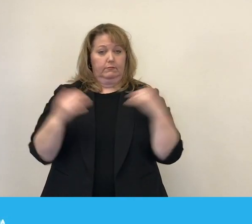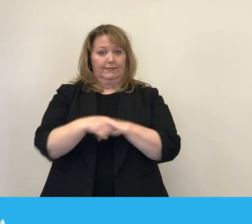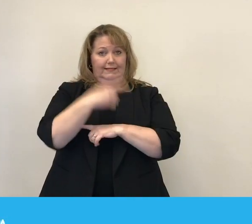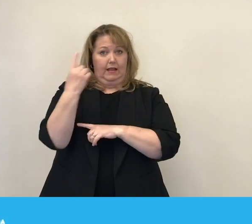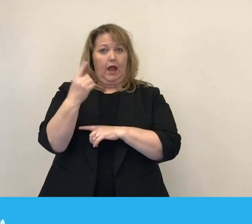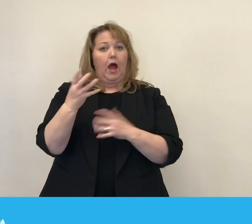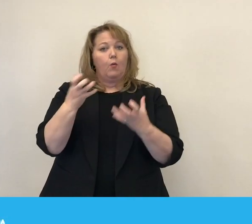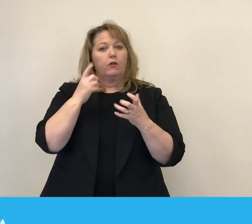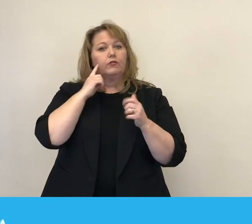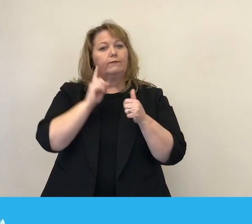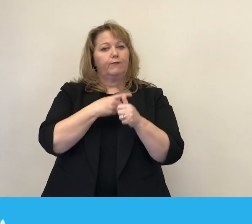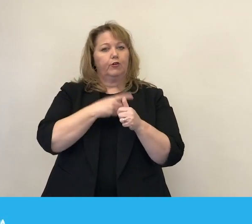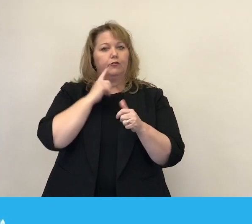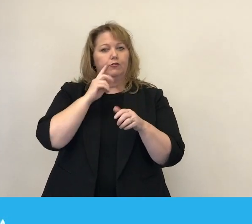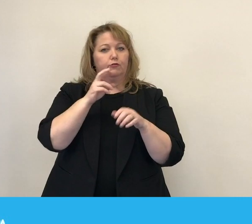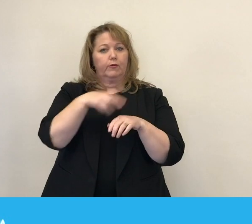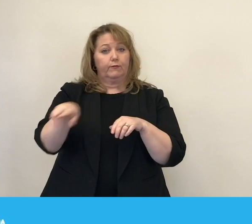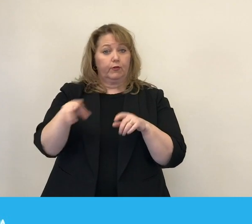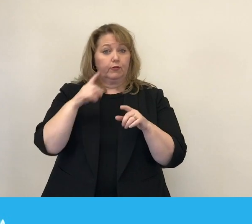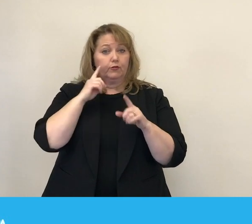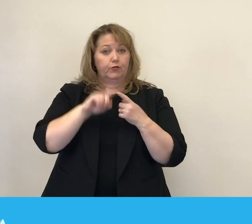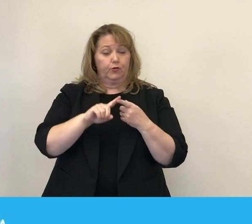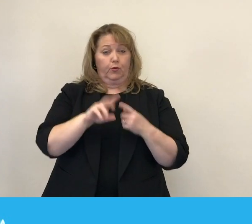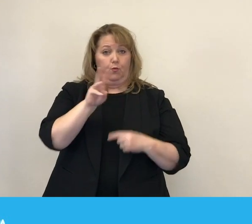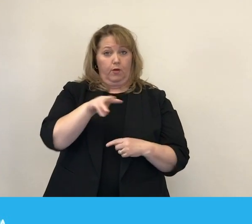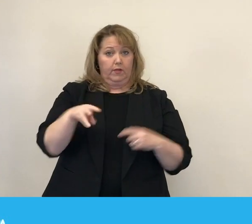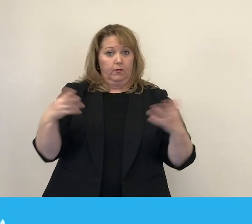Response website. That is